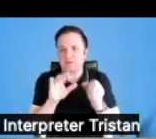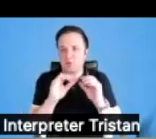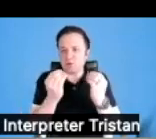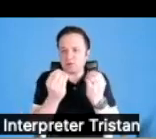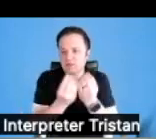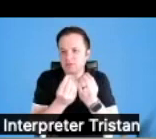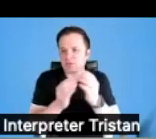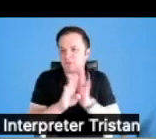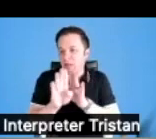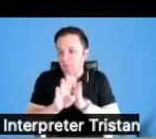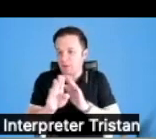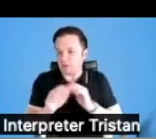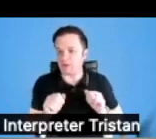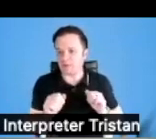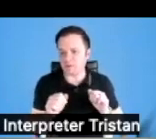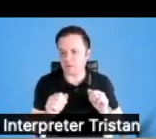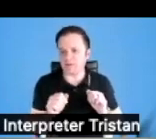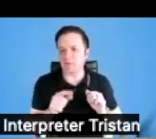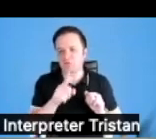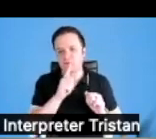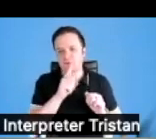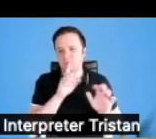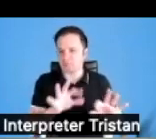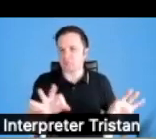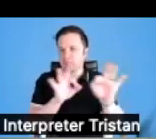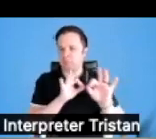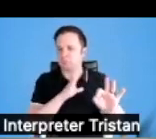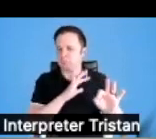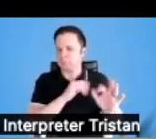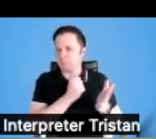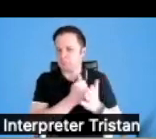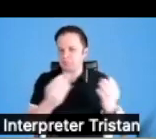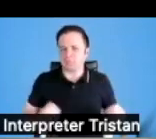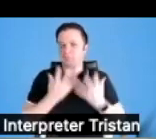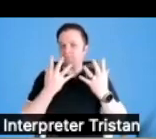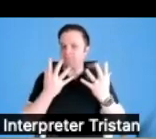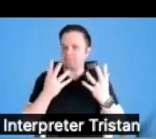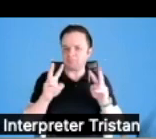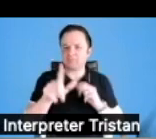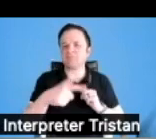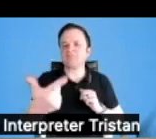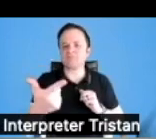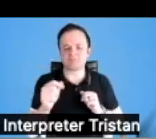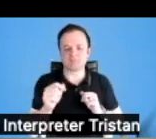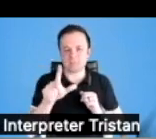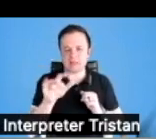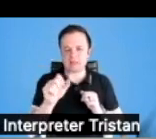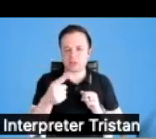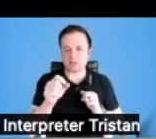organizational development were incredibly meaningful and inspiring. So I'll turn it over now to Lisa